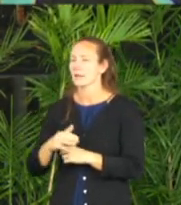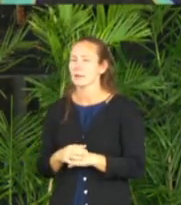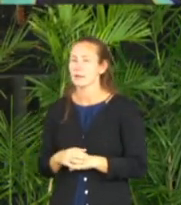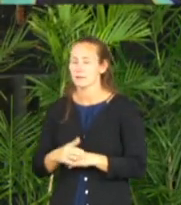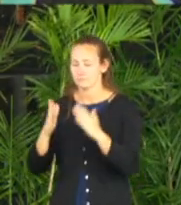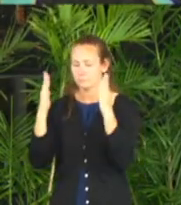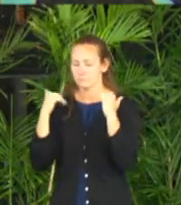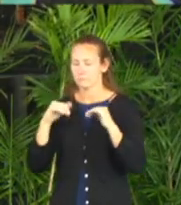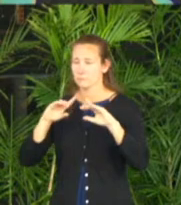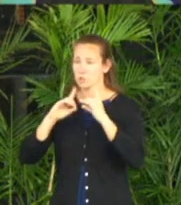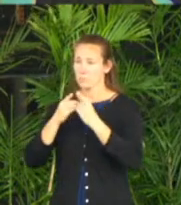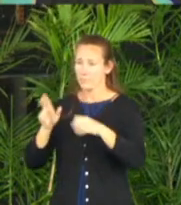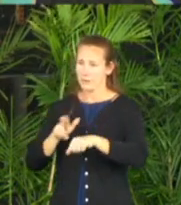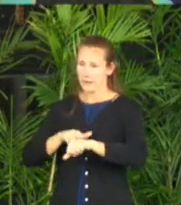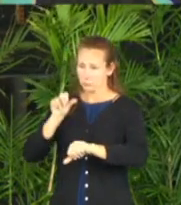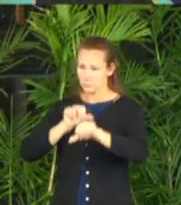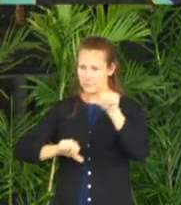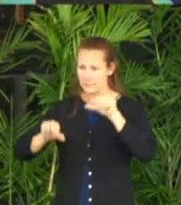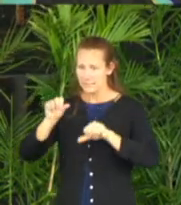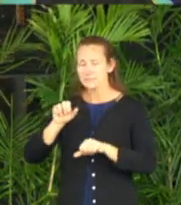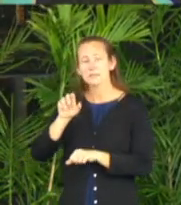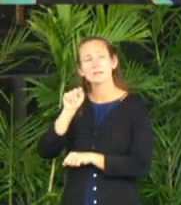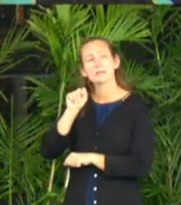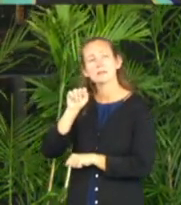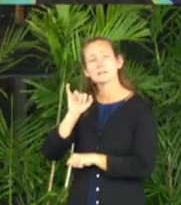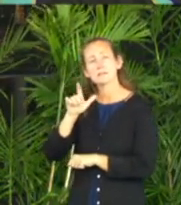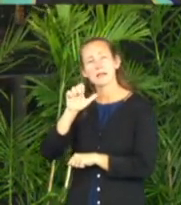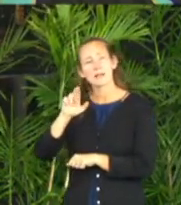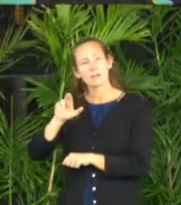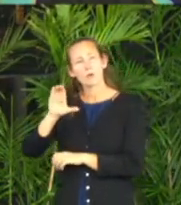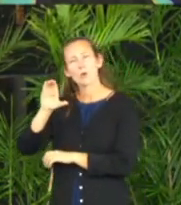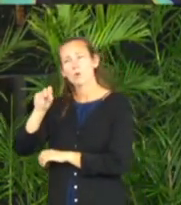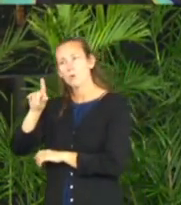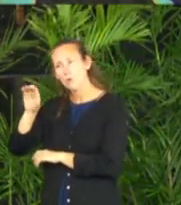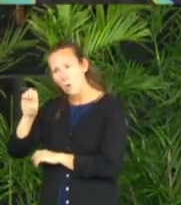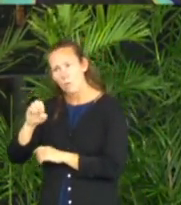From the Department of the Natural Sciences, Tyler Cooper Kolb,